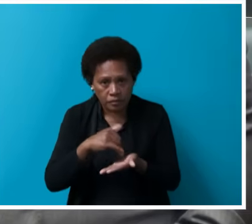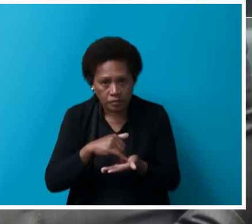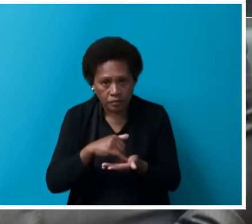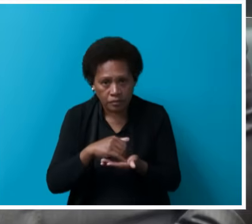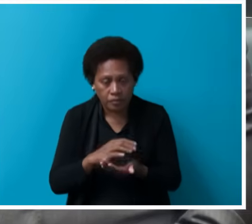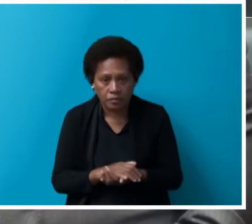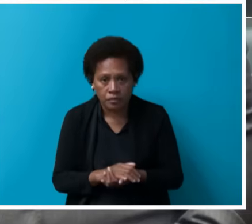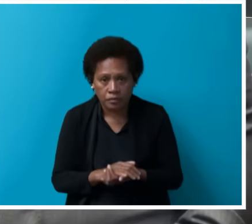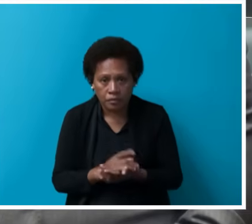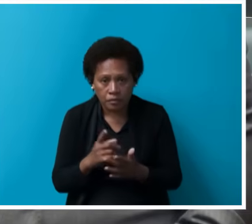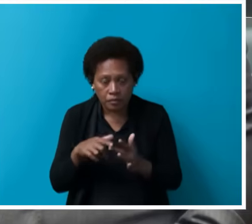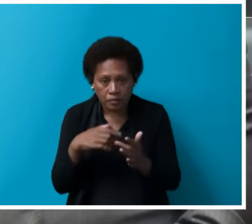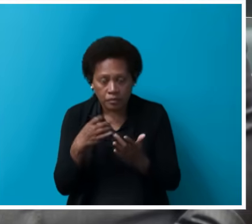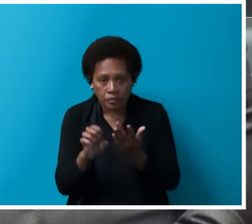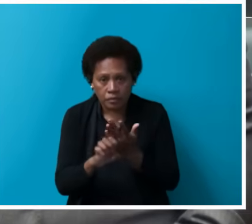June 2025,